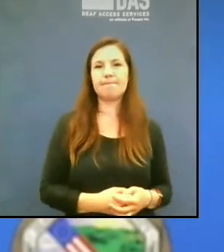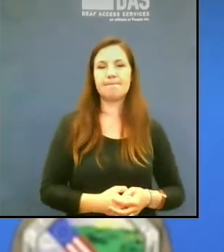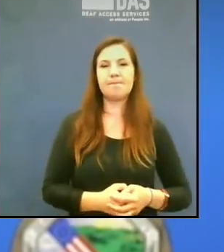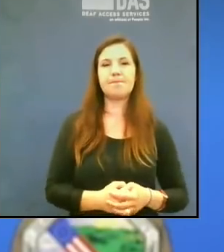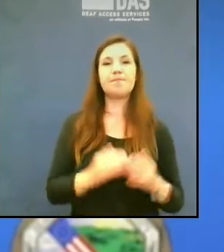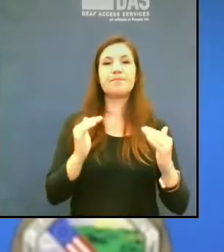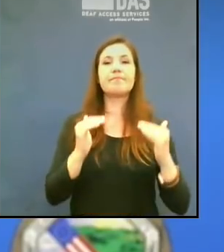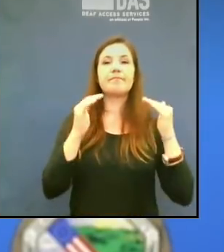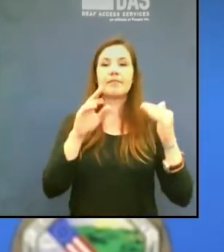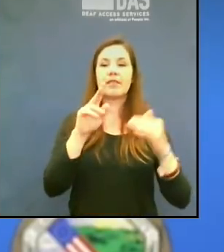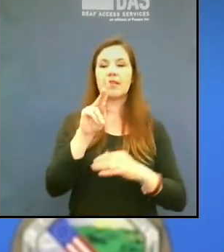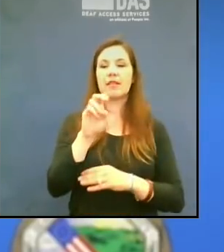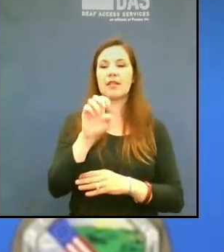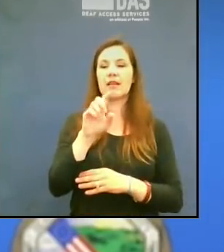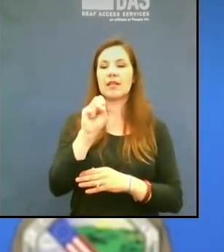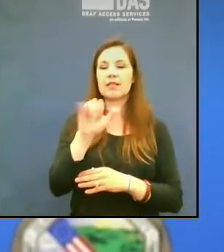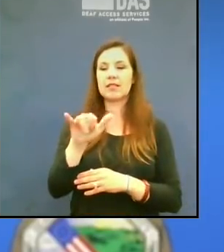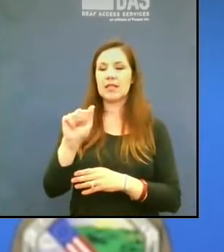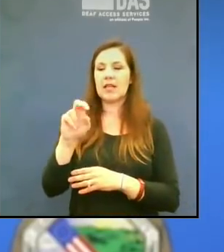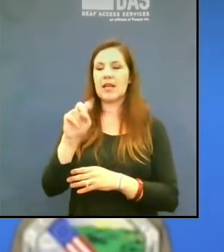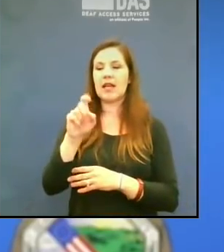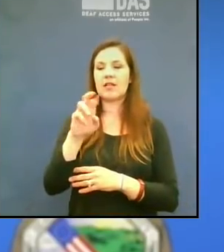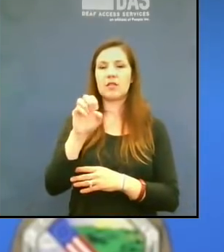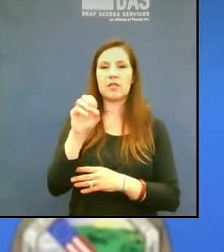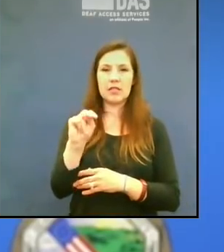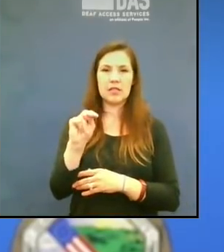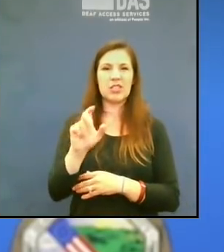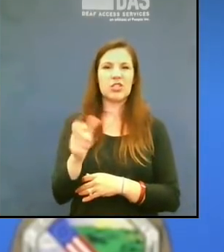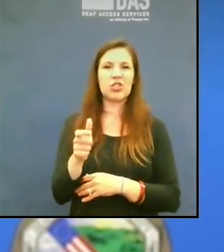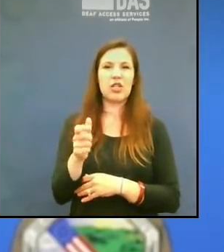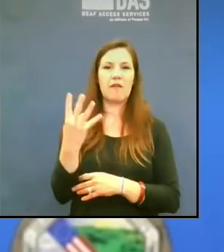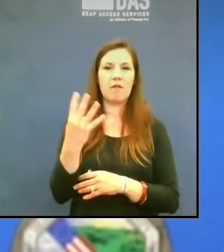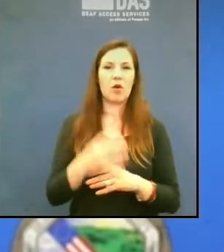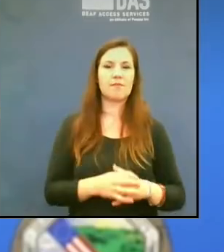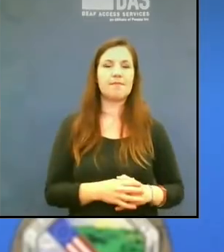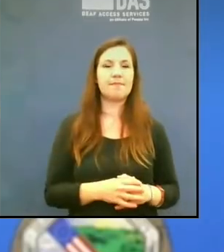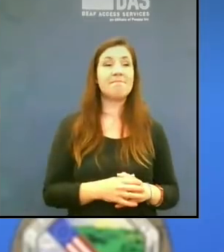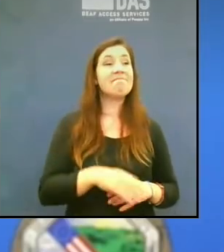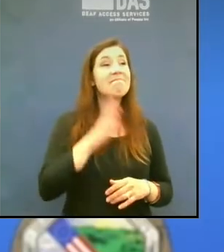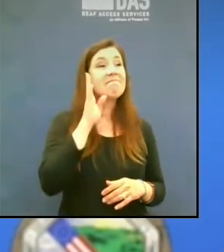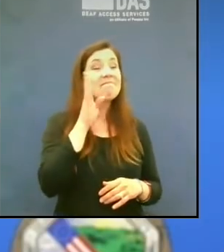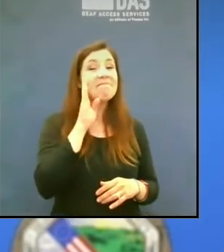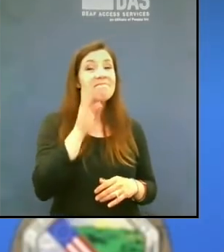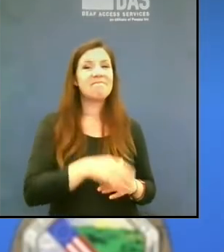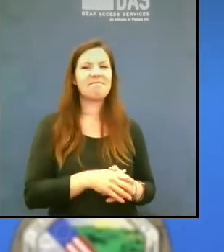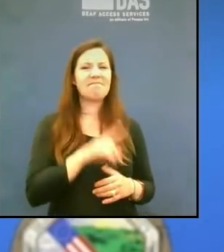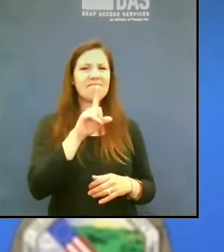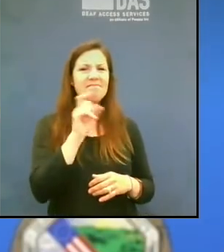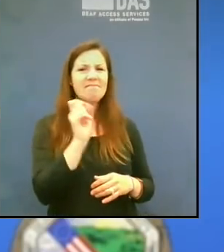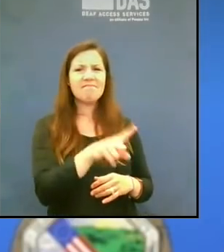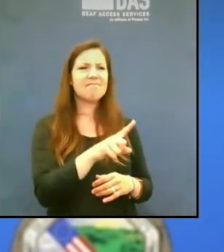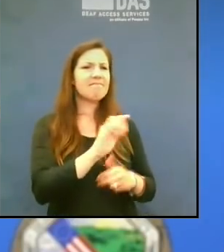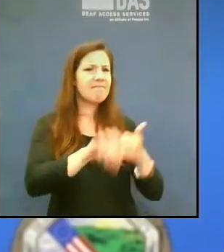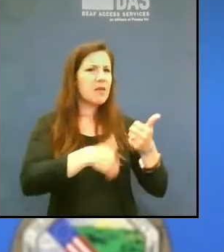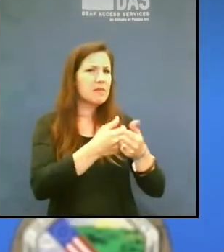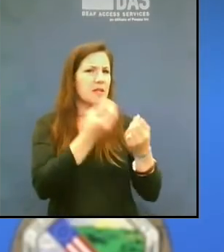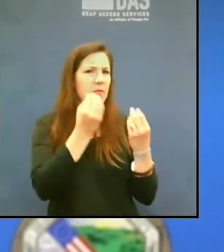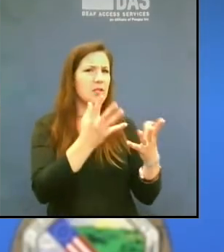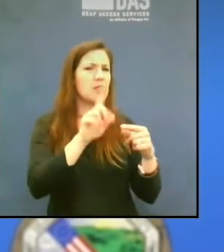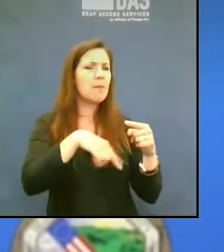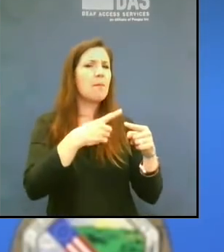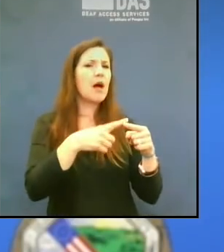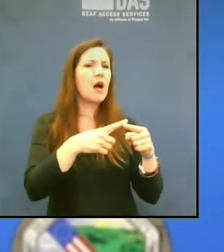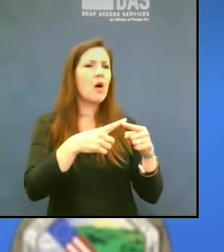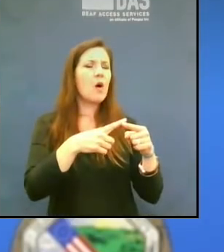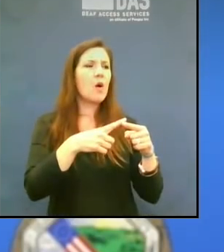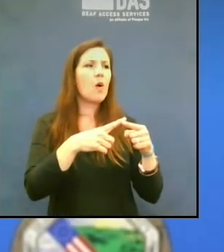Kelsey Anderson from Channel 4. Hi, Mark. I was just wondering if there was an update on